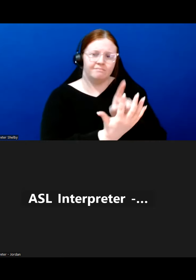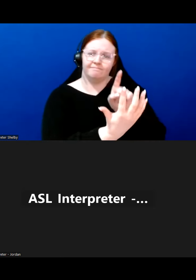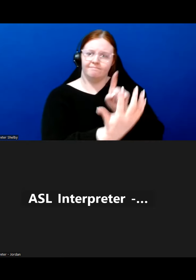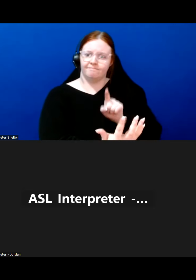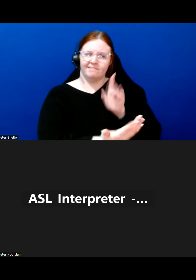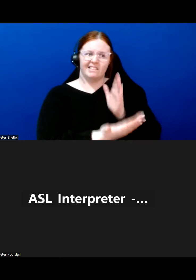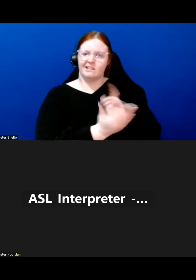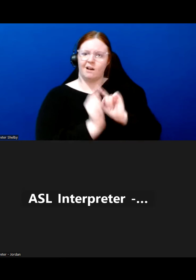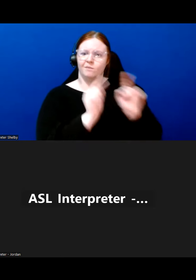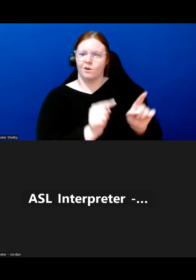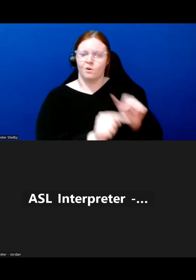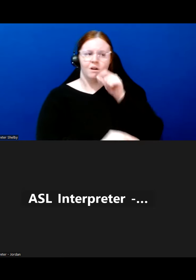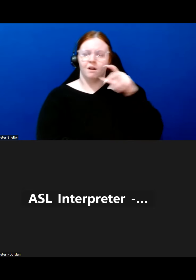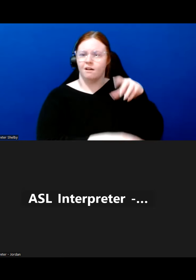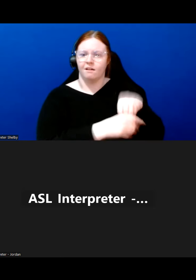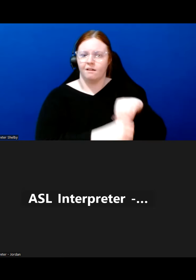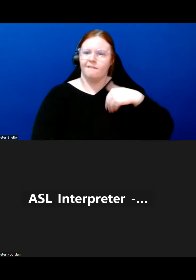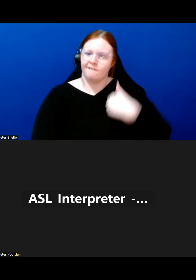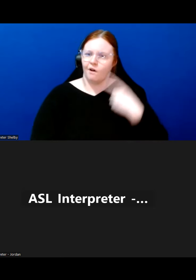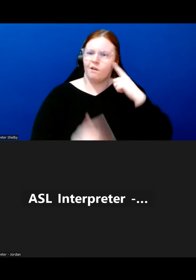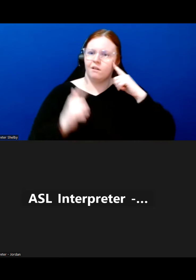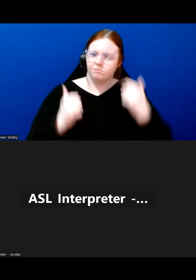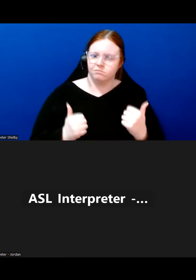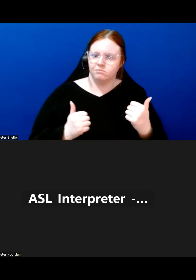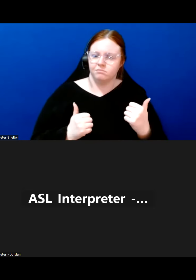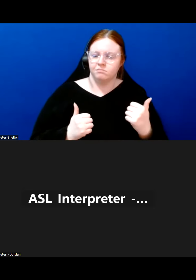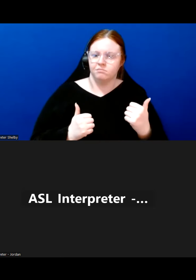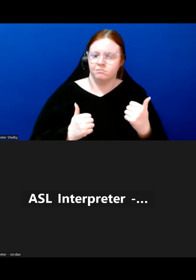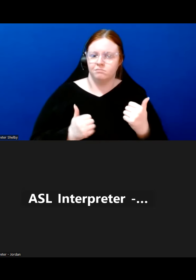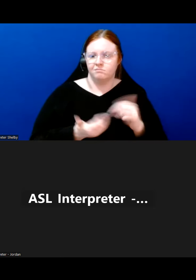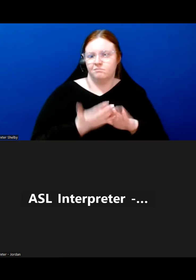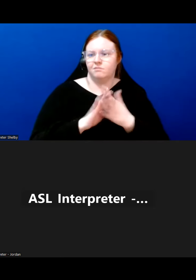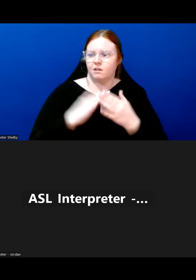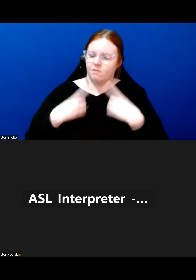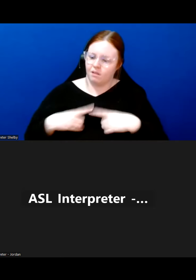don't participate in those kind of social activities any longer. And we all know that,